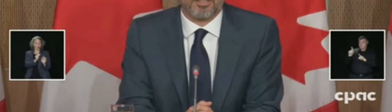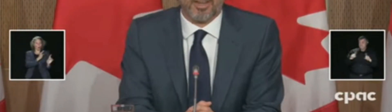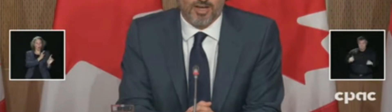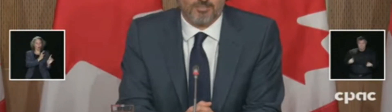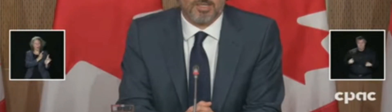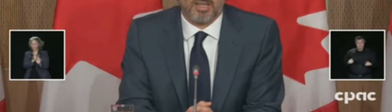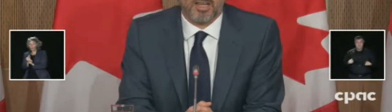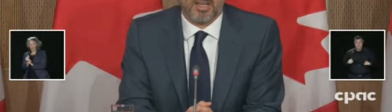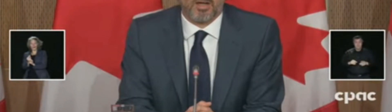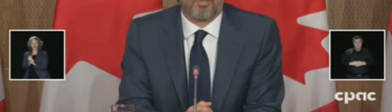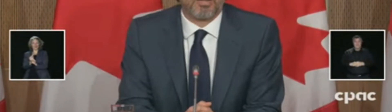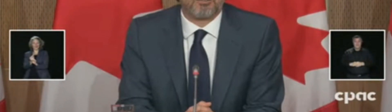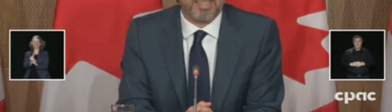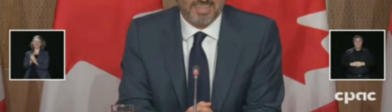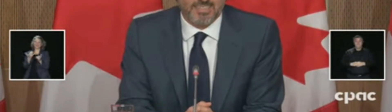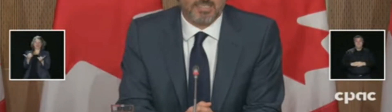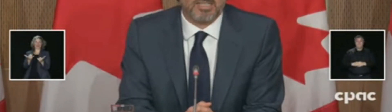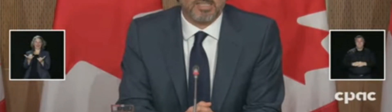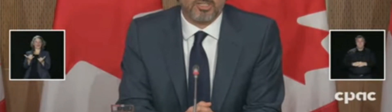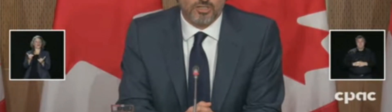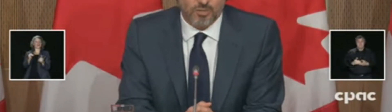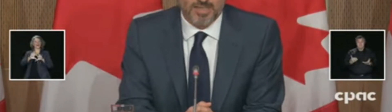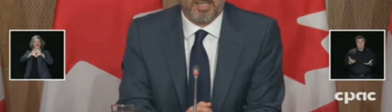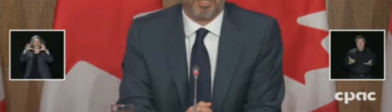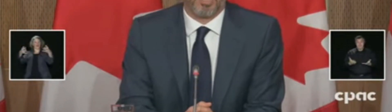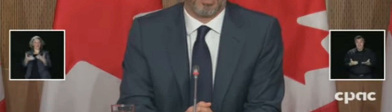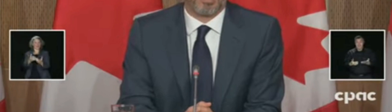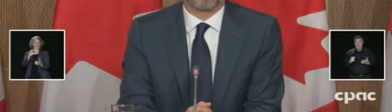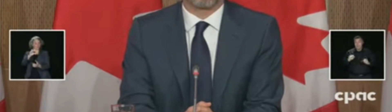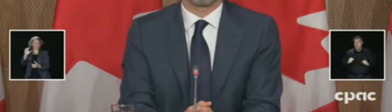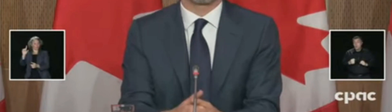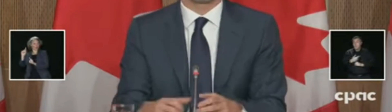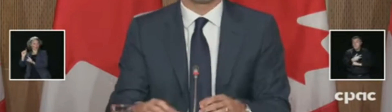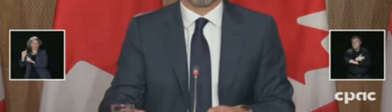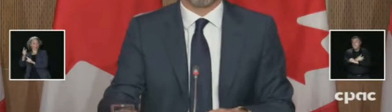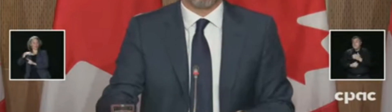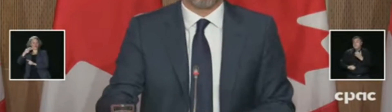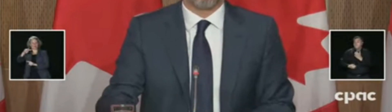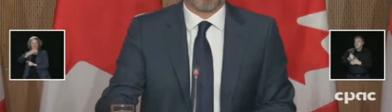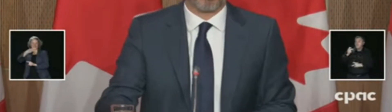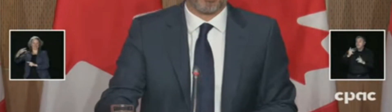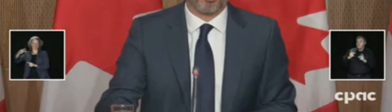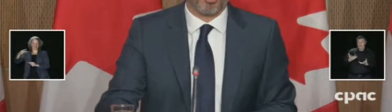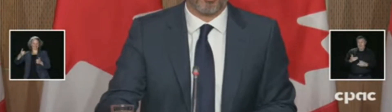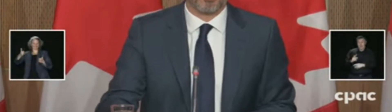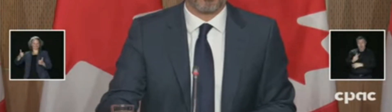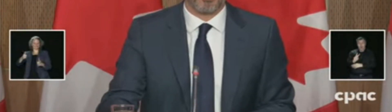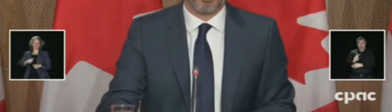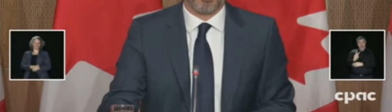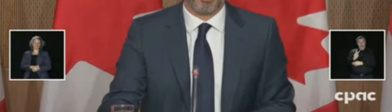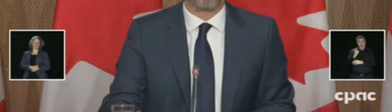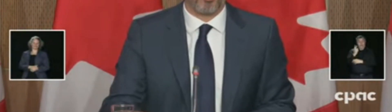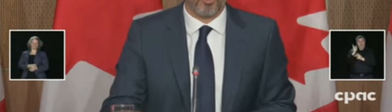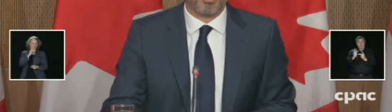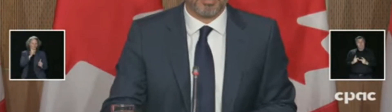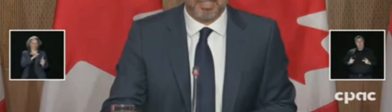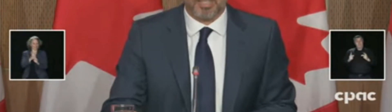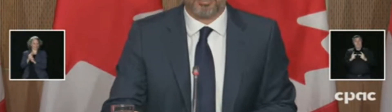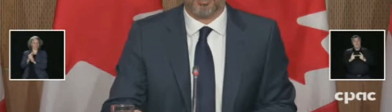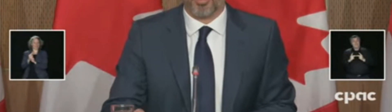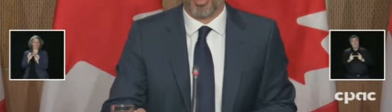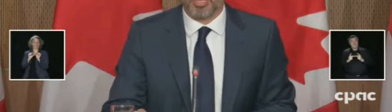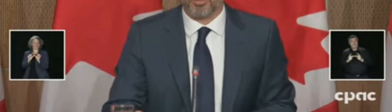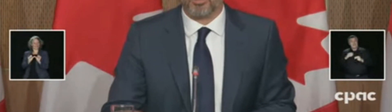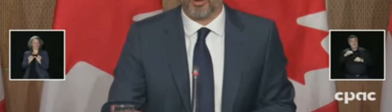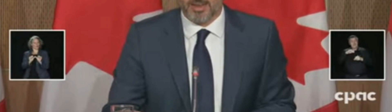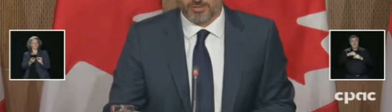and into arms, we're now second in the G20 in terms of vaccination doses, and we're going to continue.